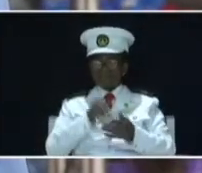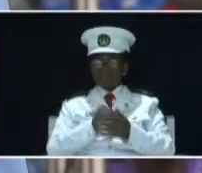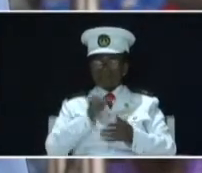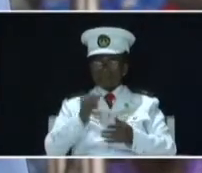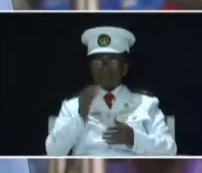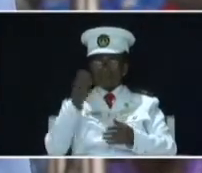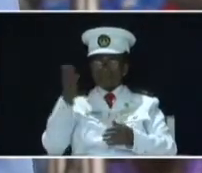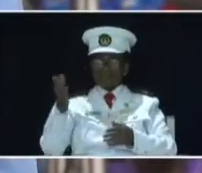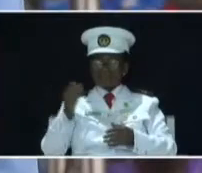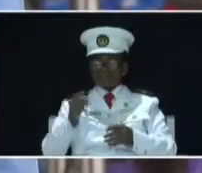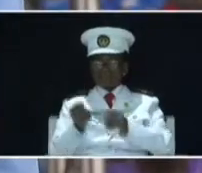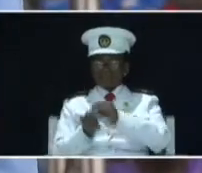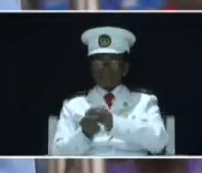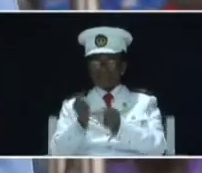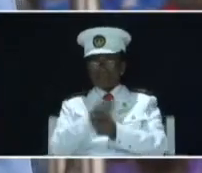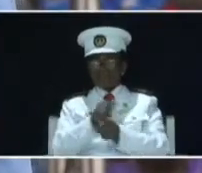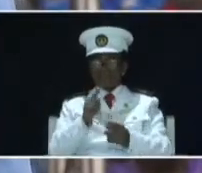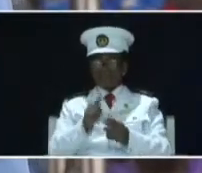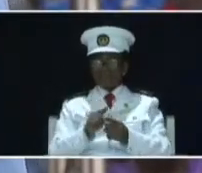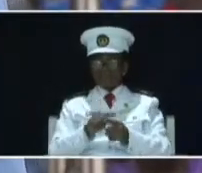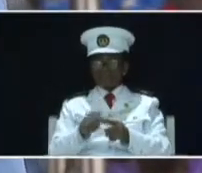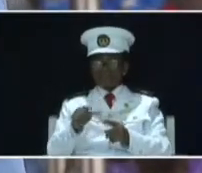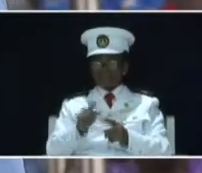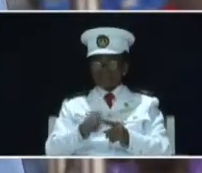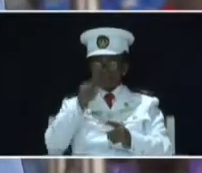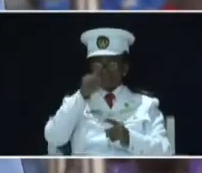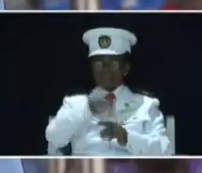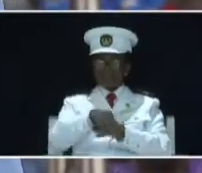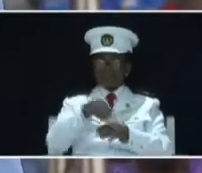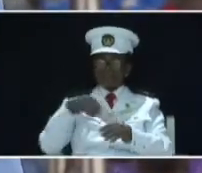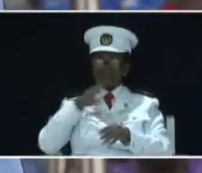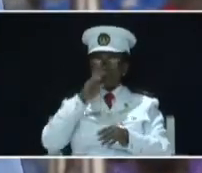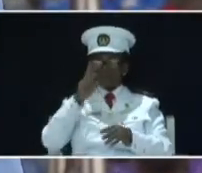But tonight we are talking about